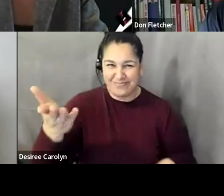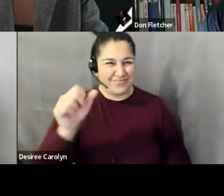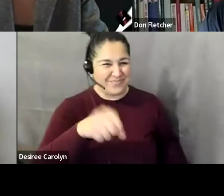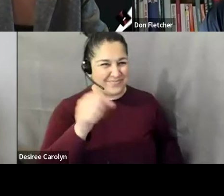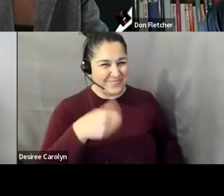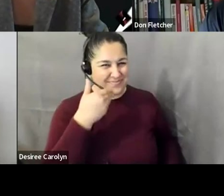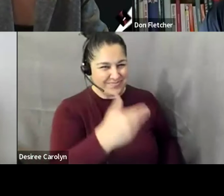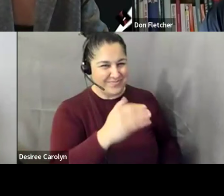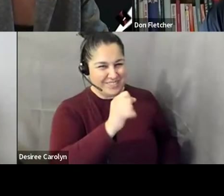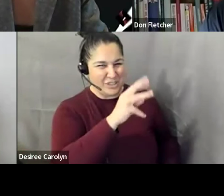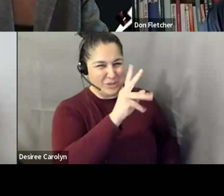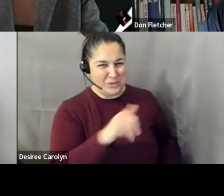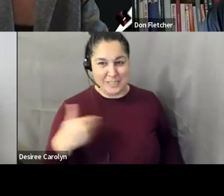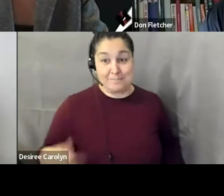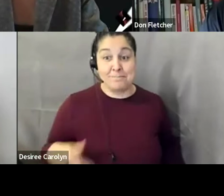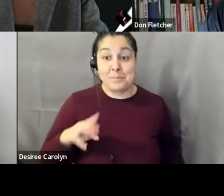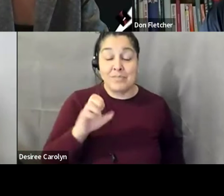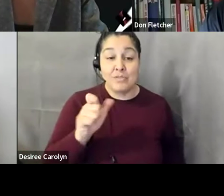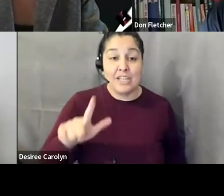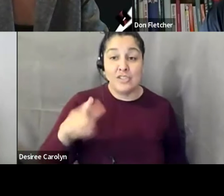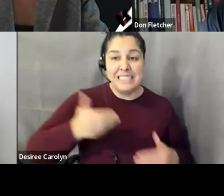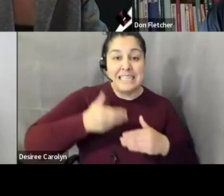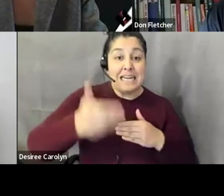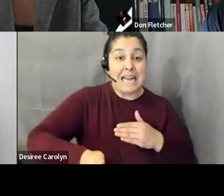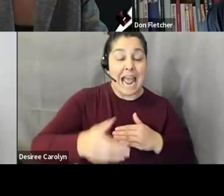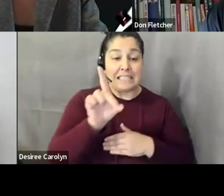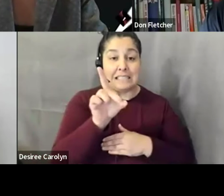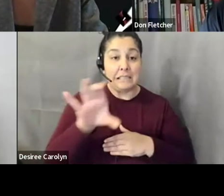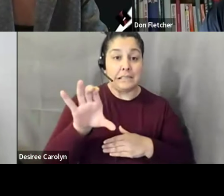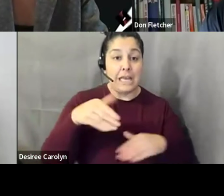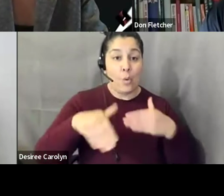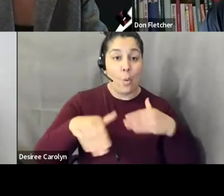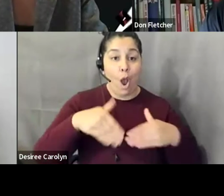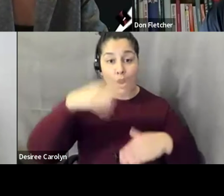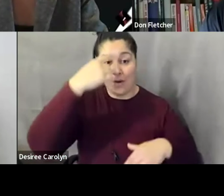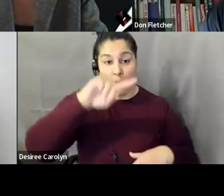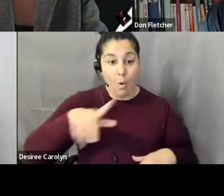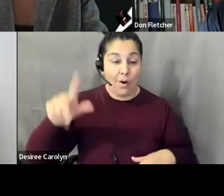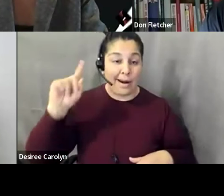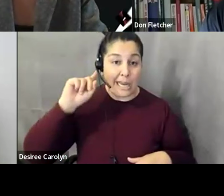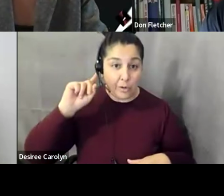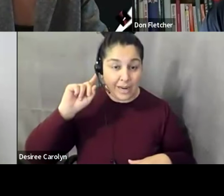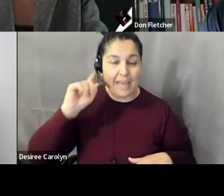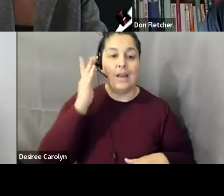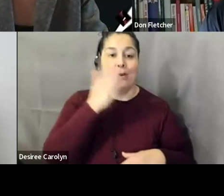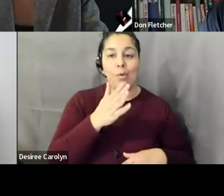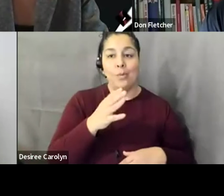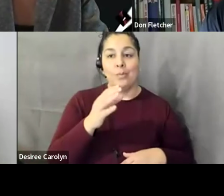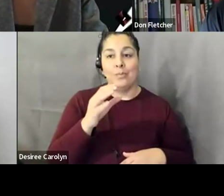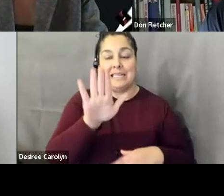Judy. So the next DC Walk for Hearing will take place on Sunday, October